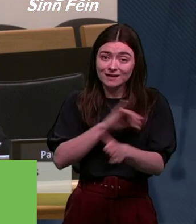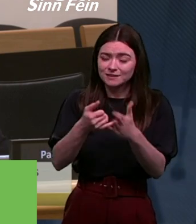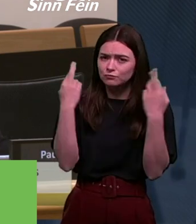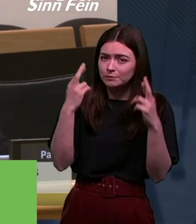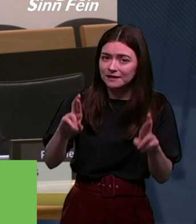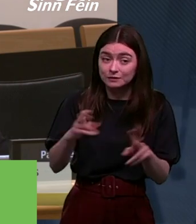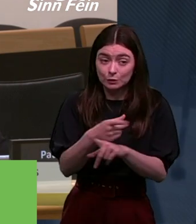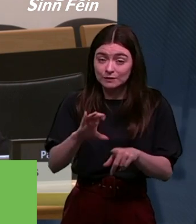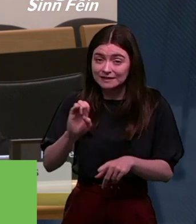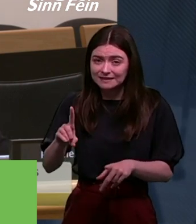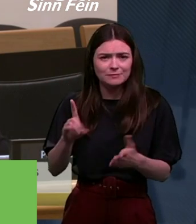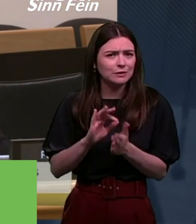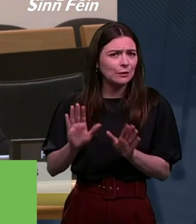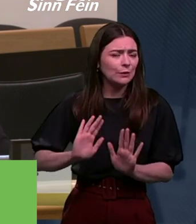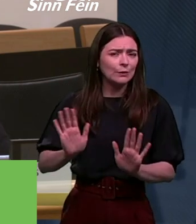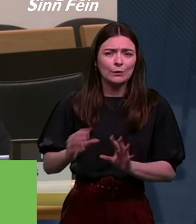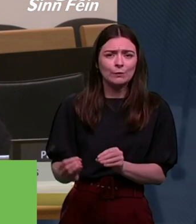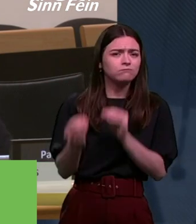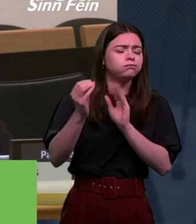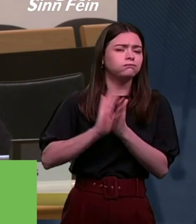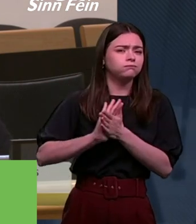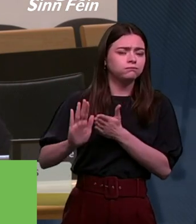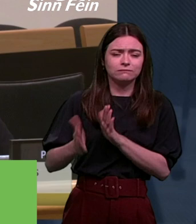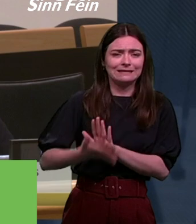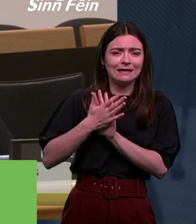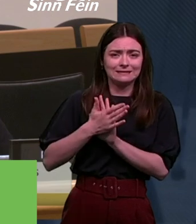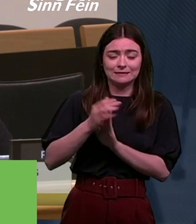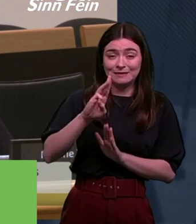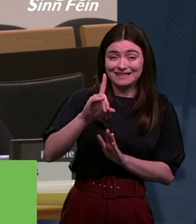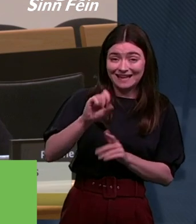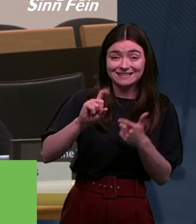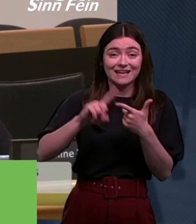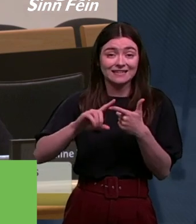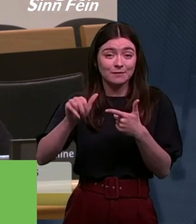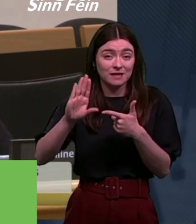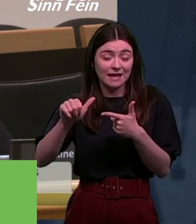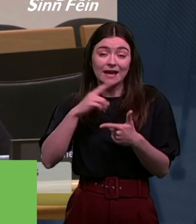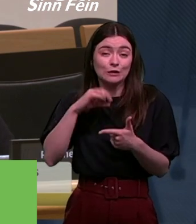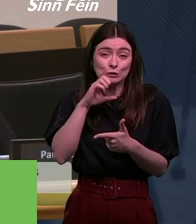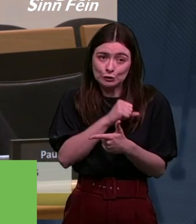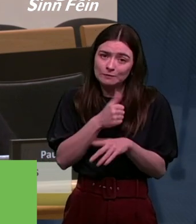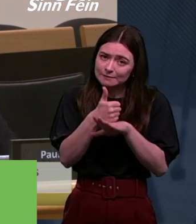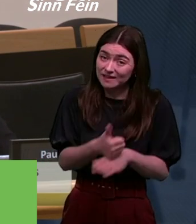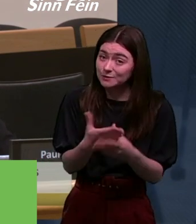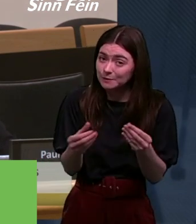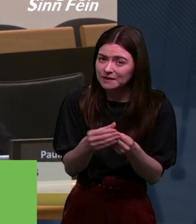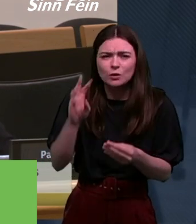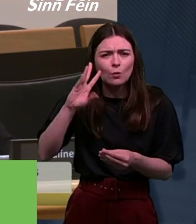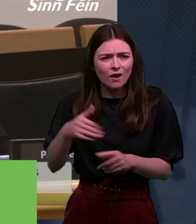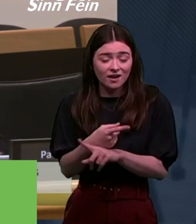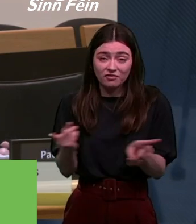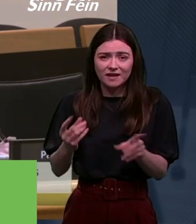so opposed to ABS, or ABA and PDS. And I presume that's not based on a whim. So why are they